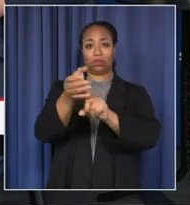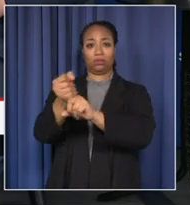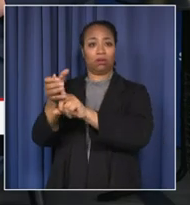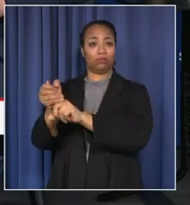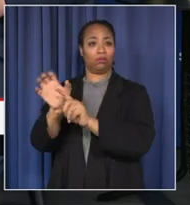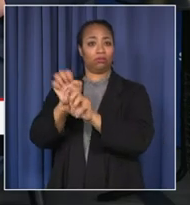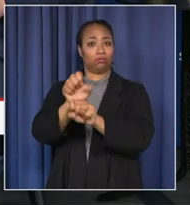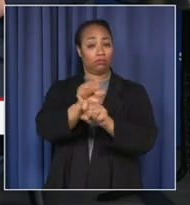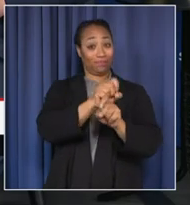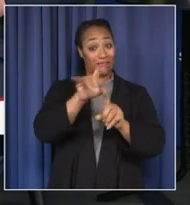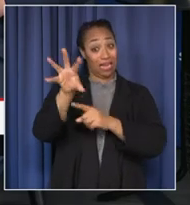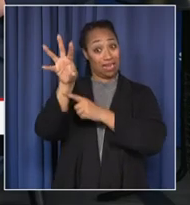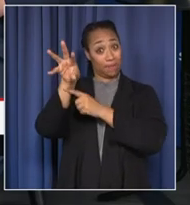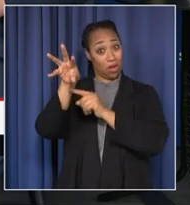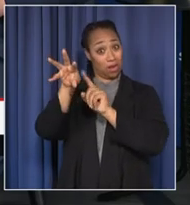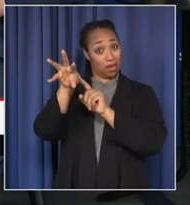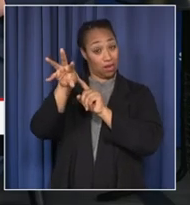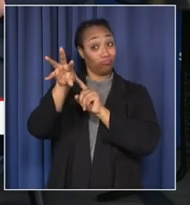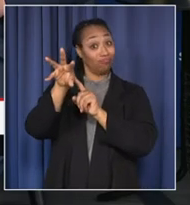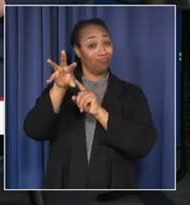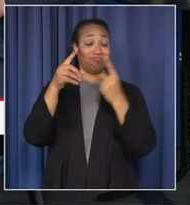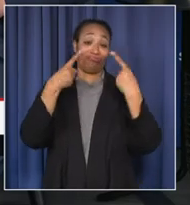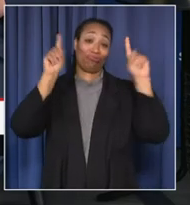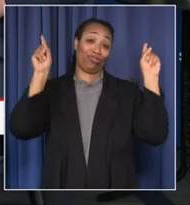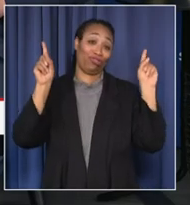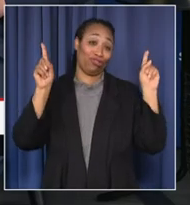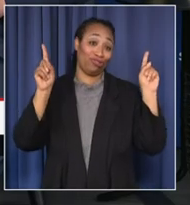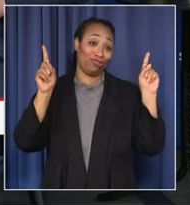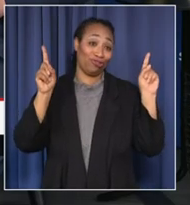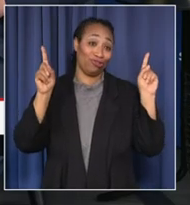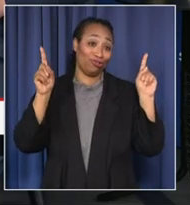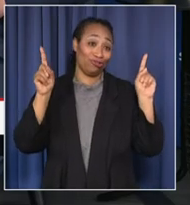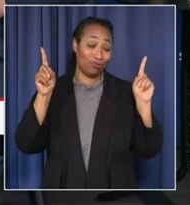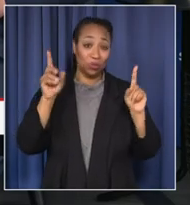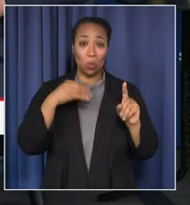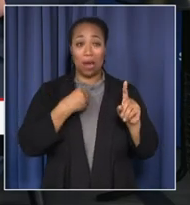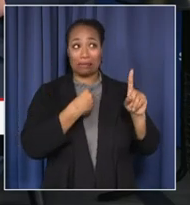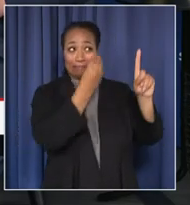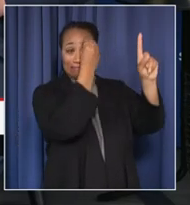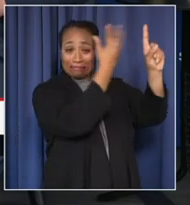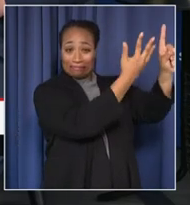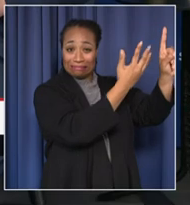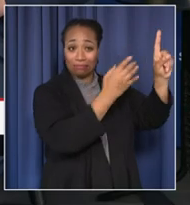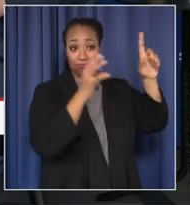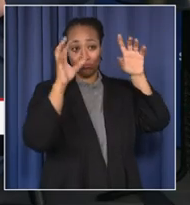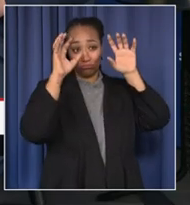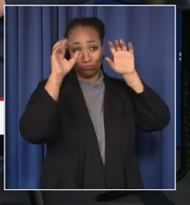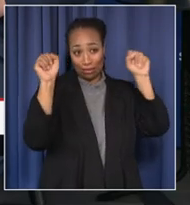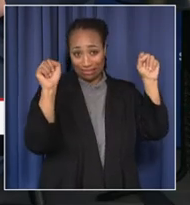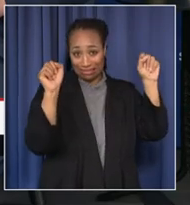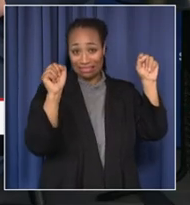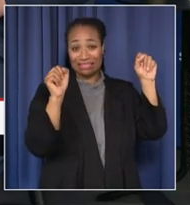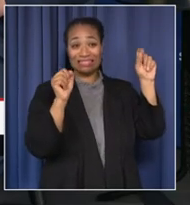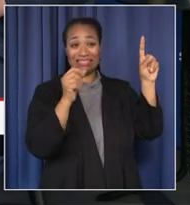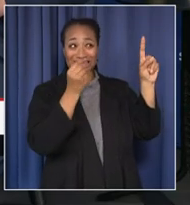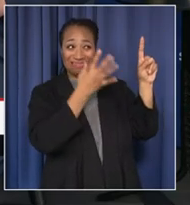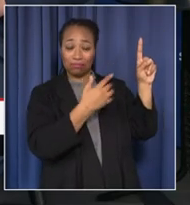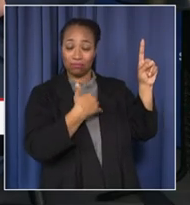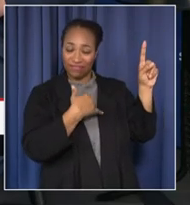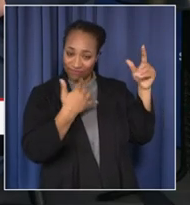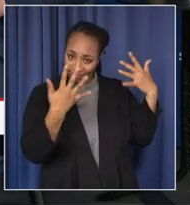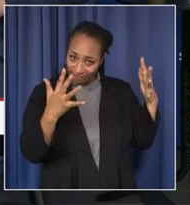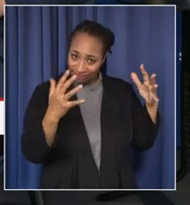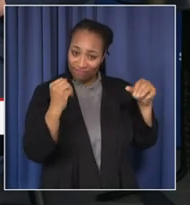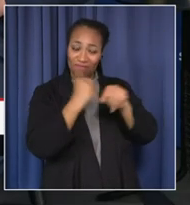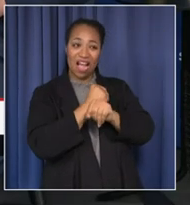help us fight crime, especially when we're rebuilding the numbers of people we have as crime fighters.